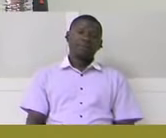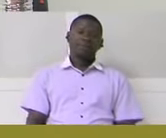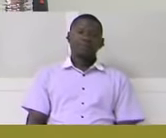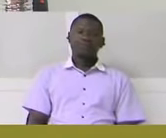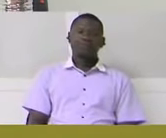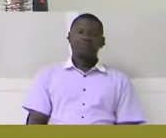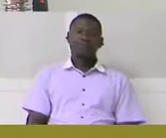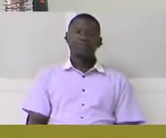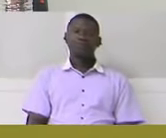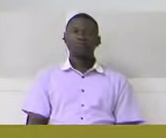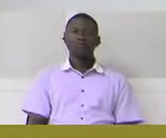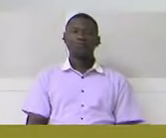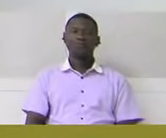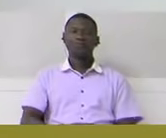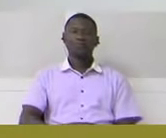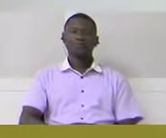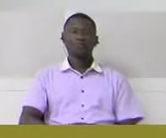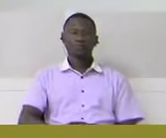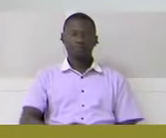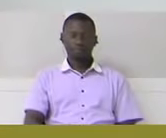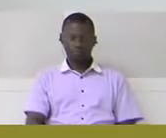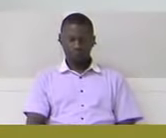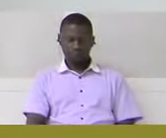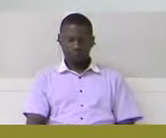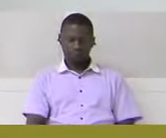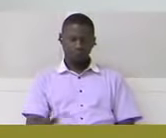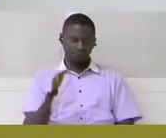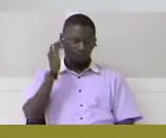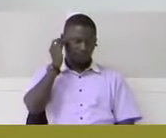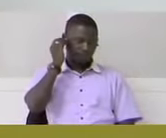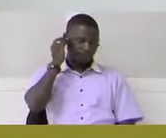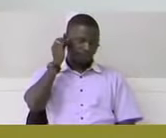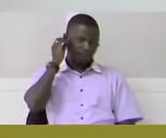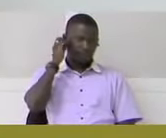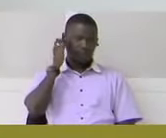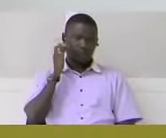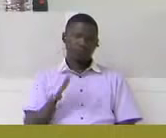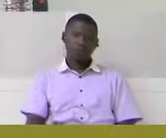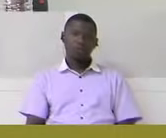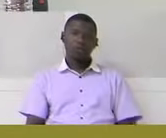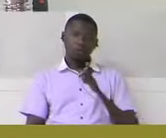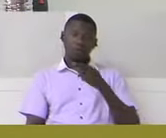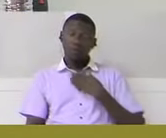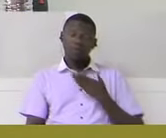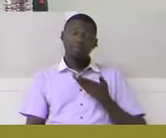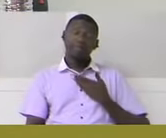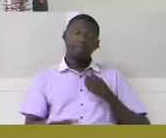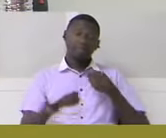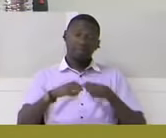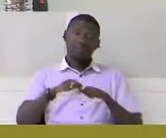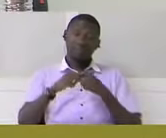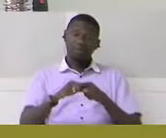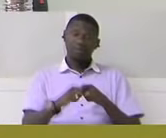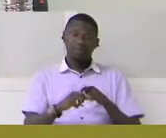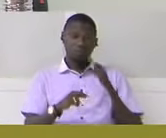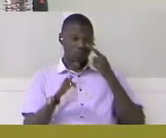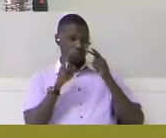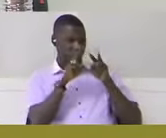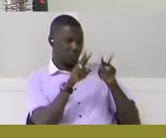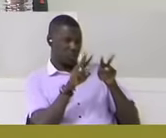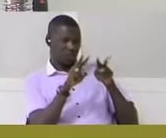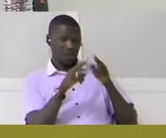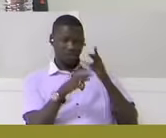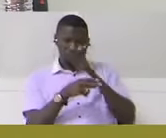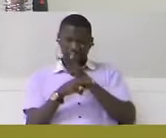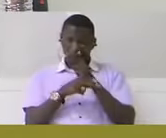kamala pour ka kanta ka tankandi femfem mame alonko si wulino ata kamma. You have been trained to spot out security